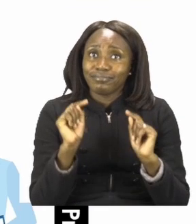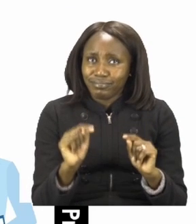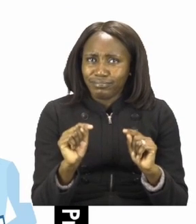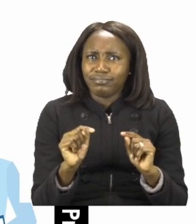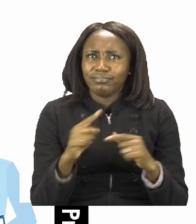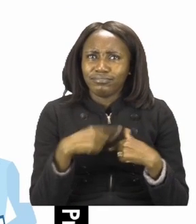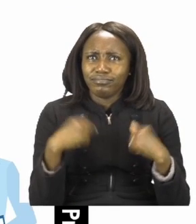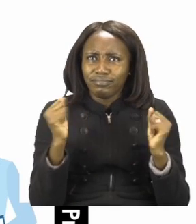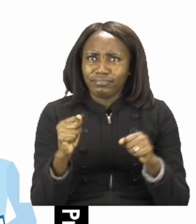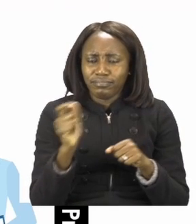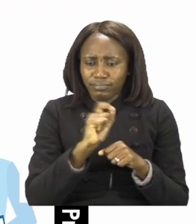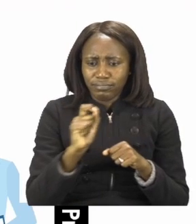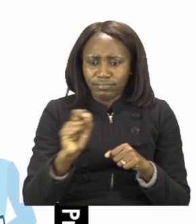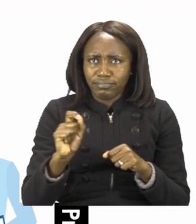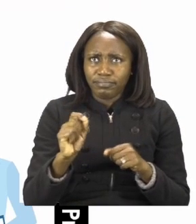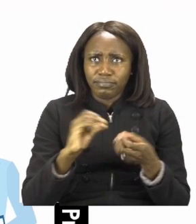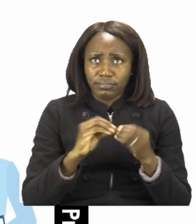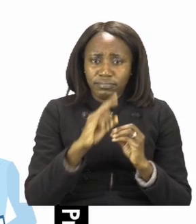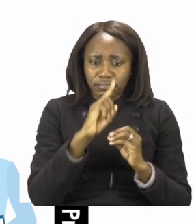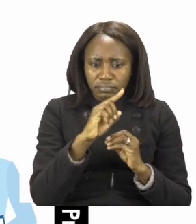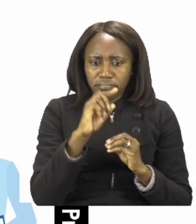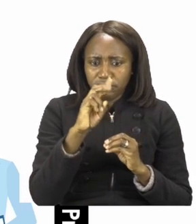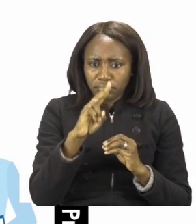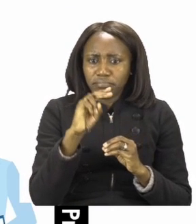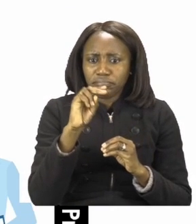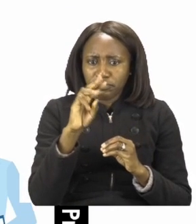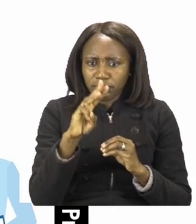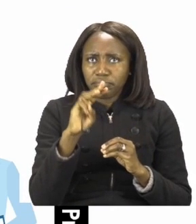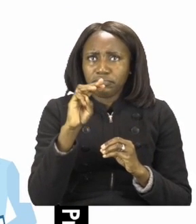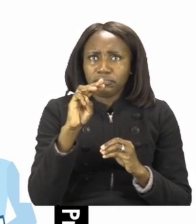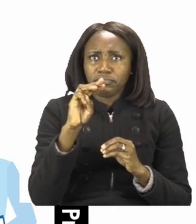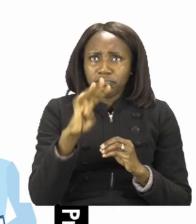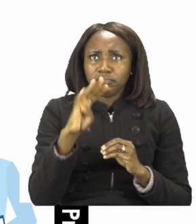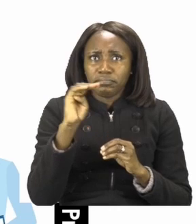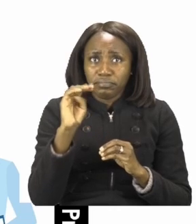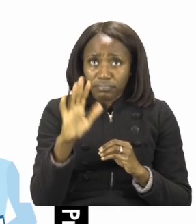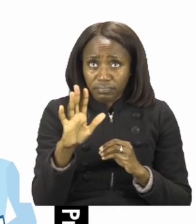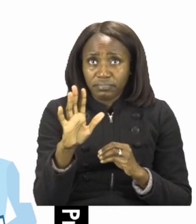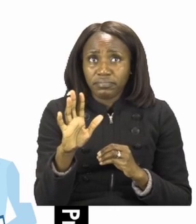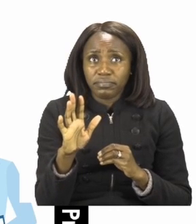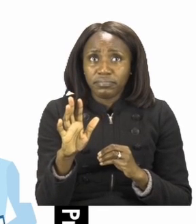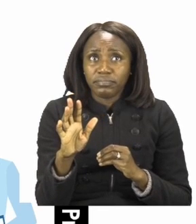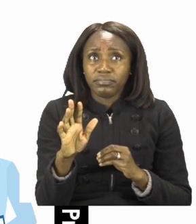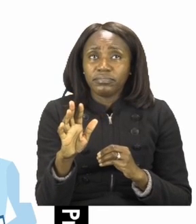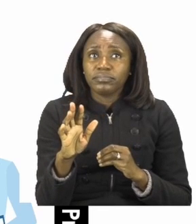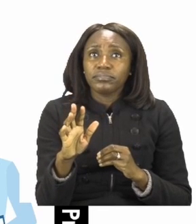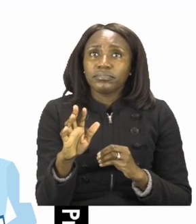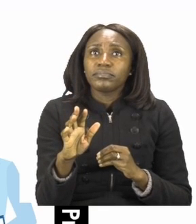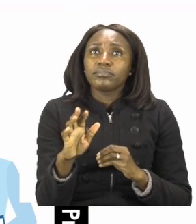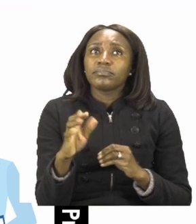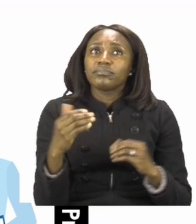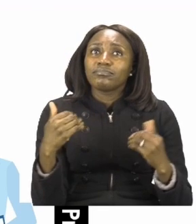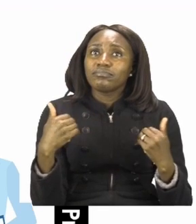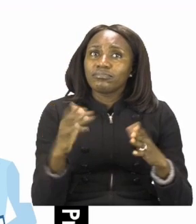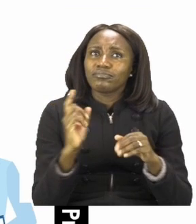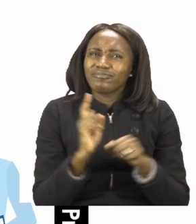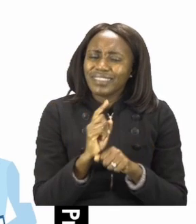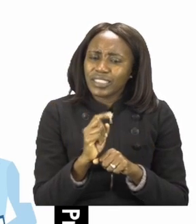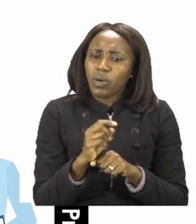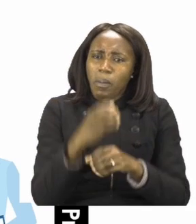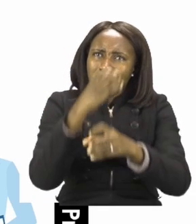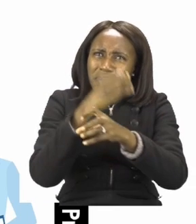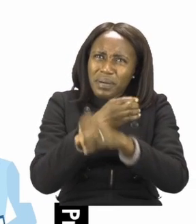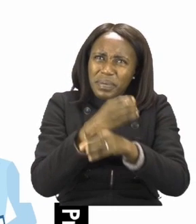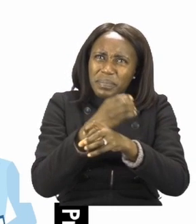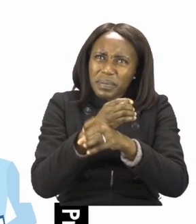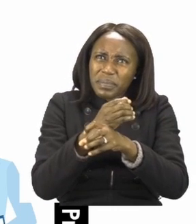number them from 1, 2, 3, 4, and 5, starting with the